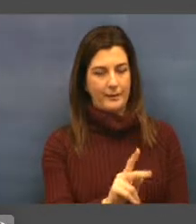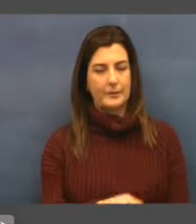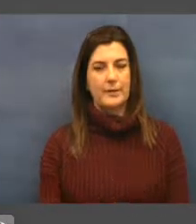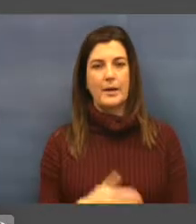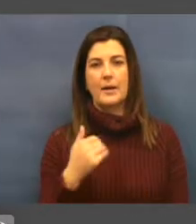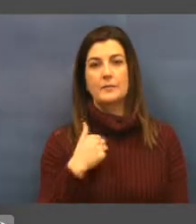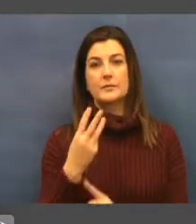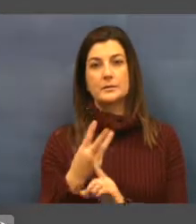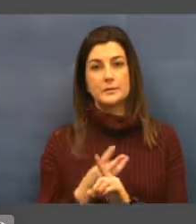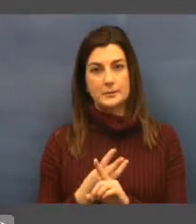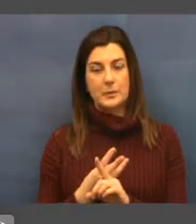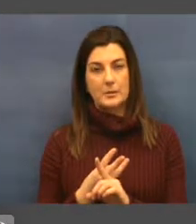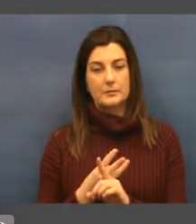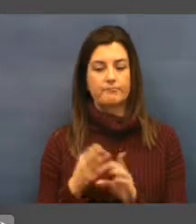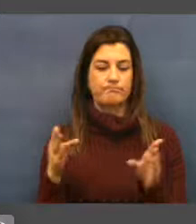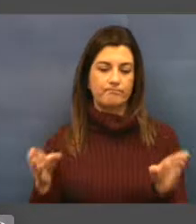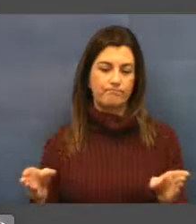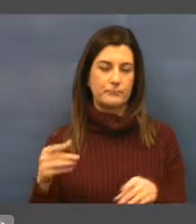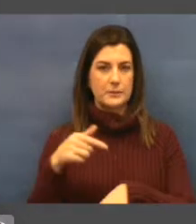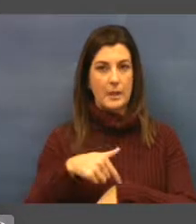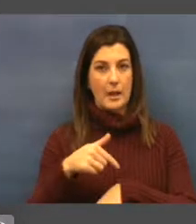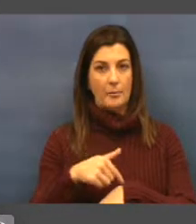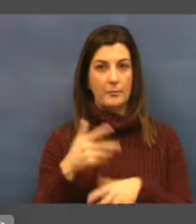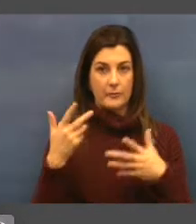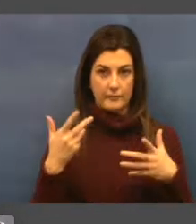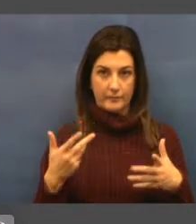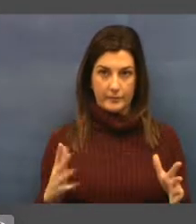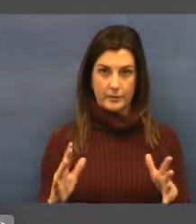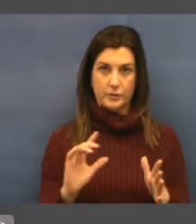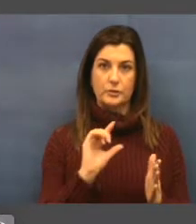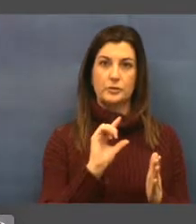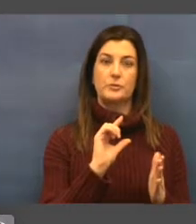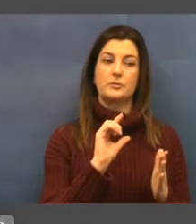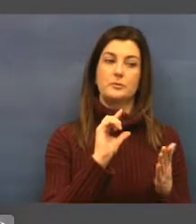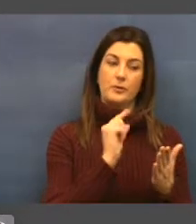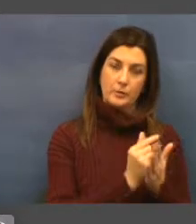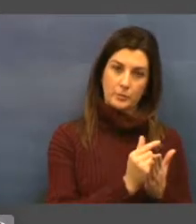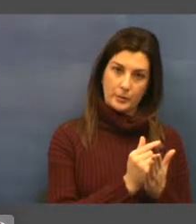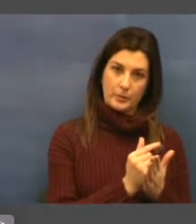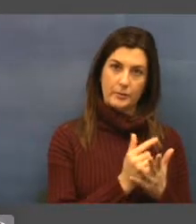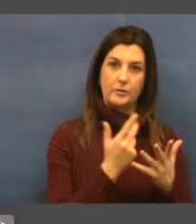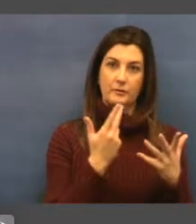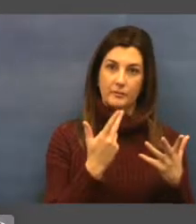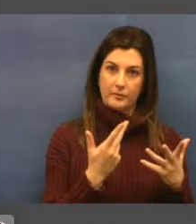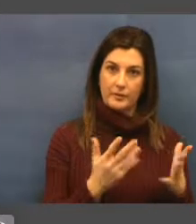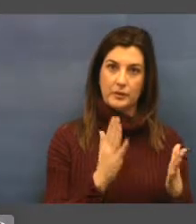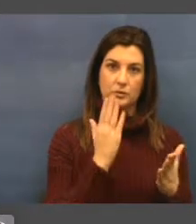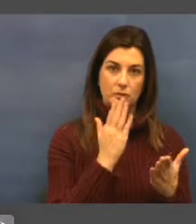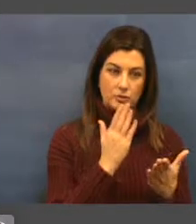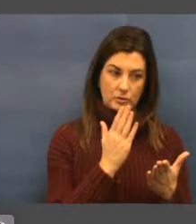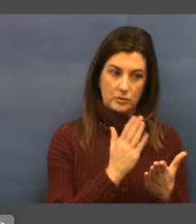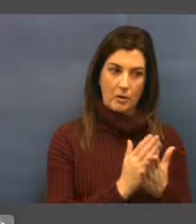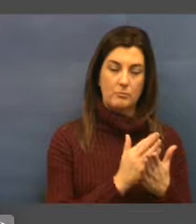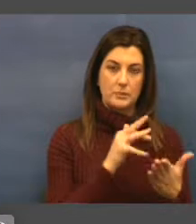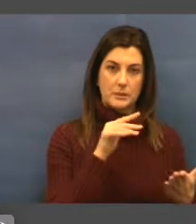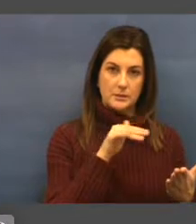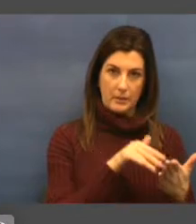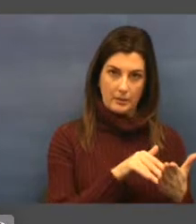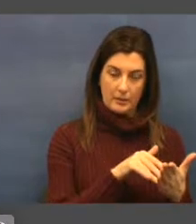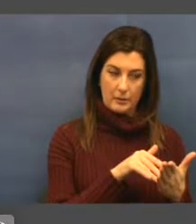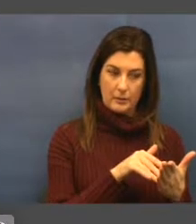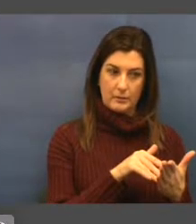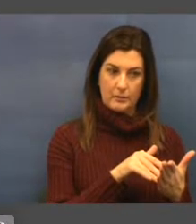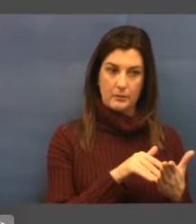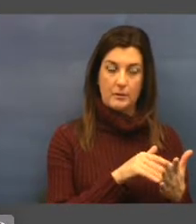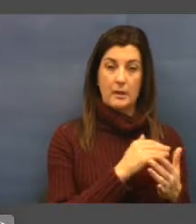So there is a 6-month grace period once you've ceased to be a student, once you graduate or cease to be a student,